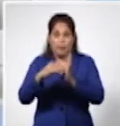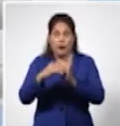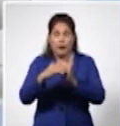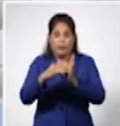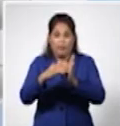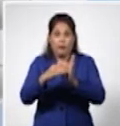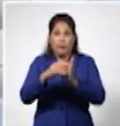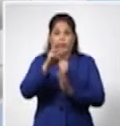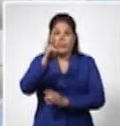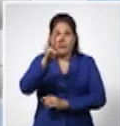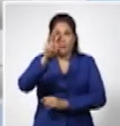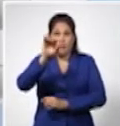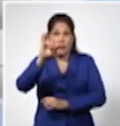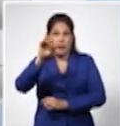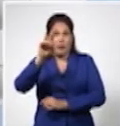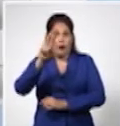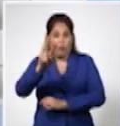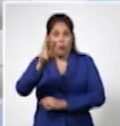Yesterday,